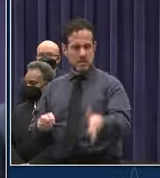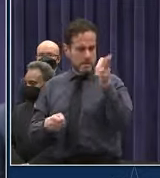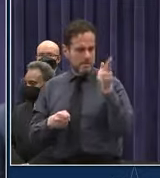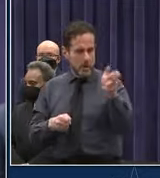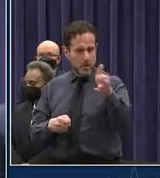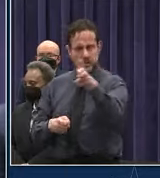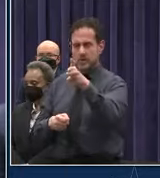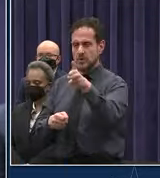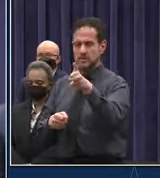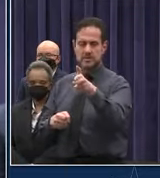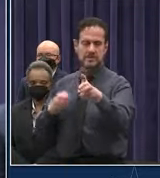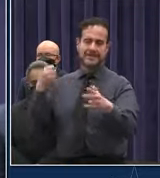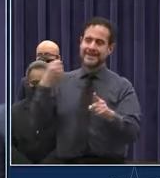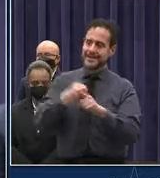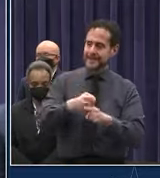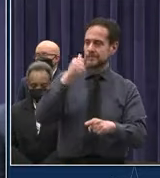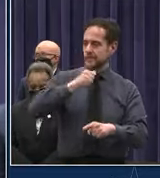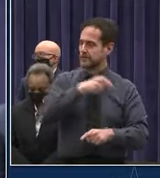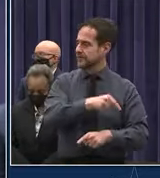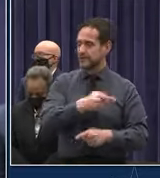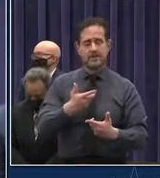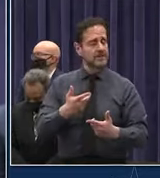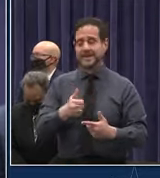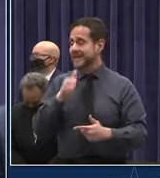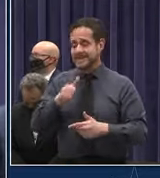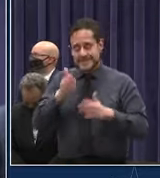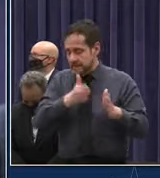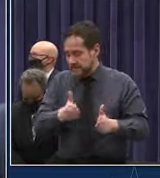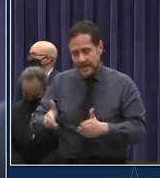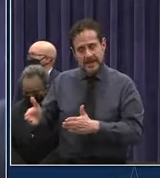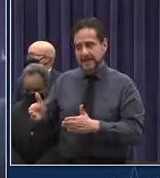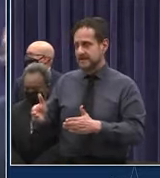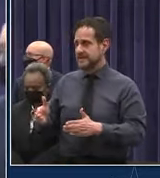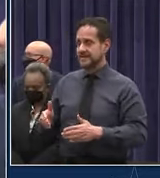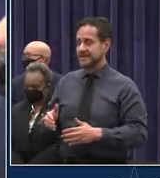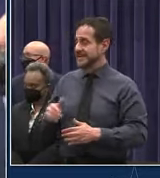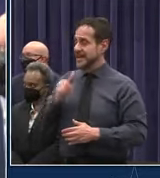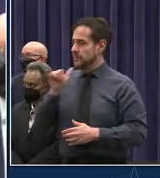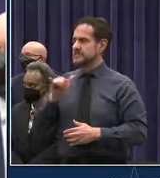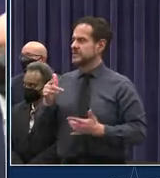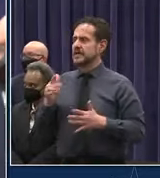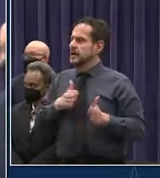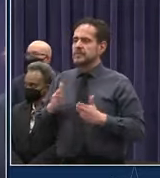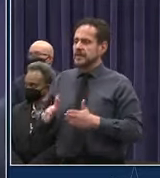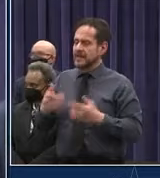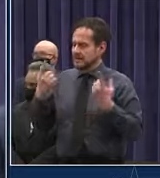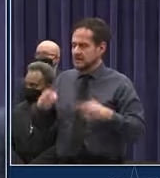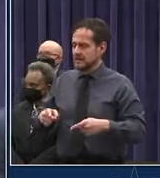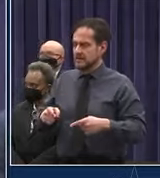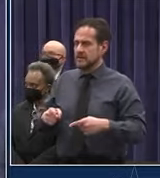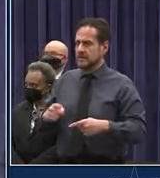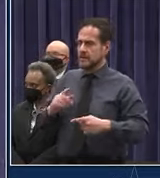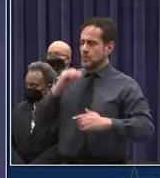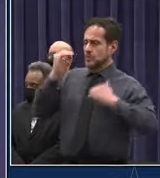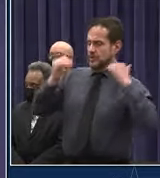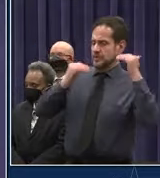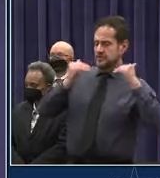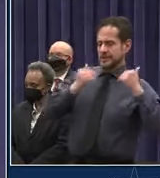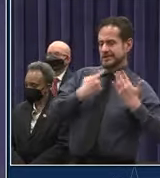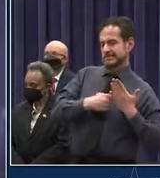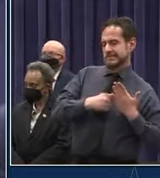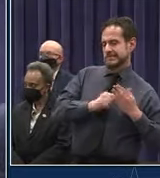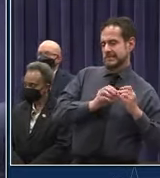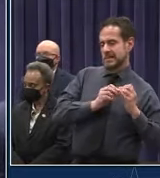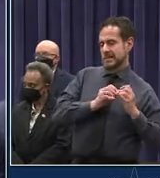to be ahead of the impulsive nature of a 16-year-old and anticipate an adult giving them a gun at a particular time where